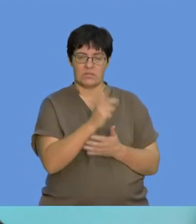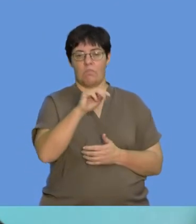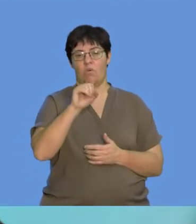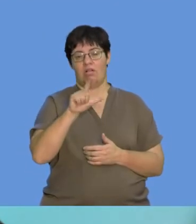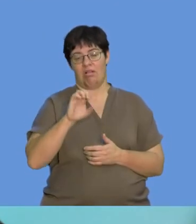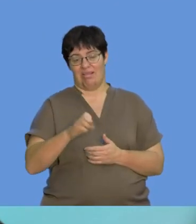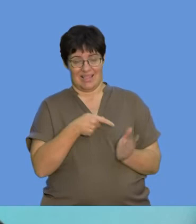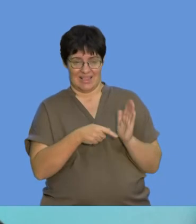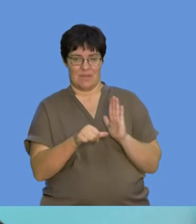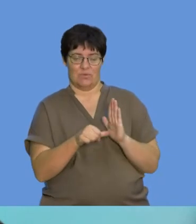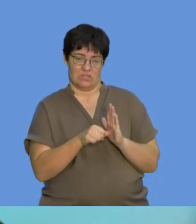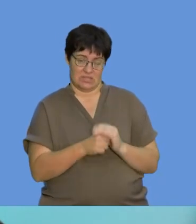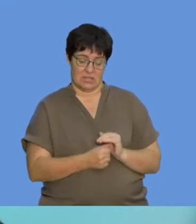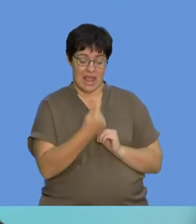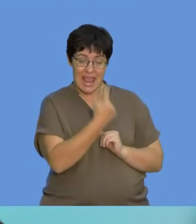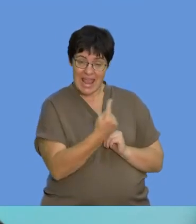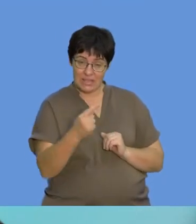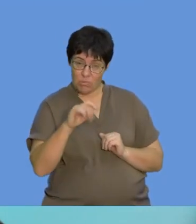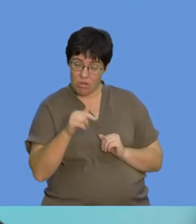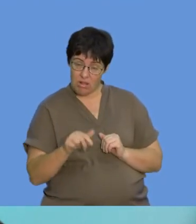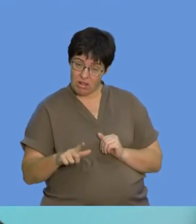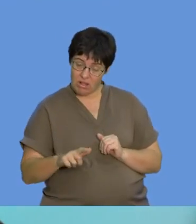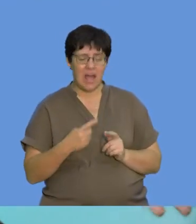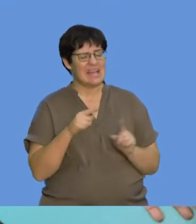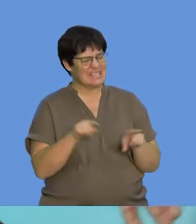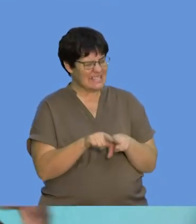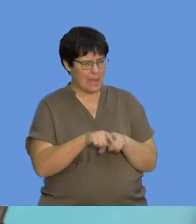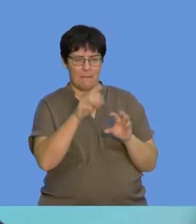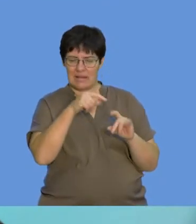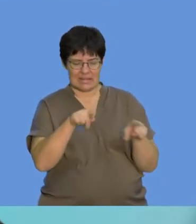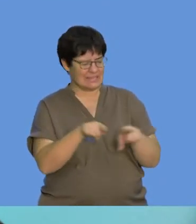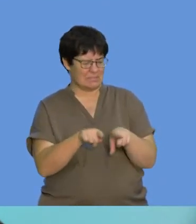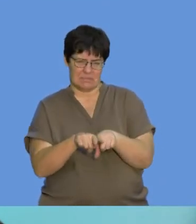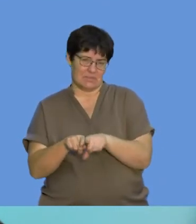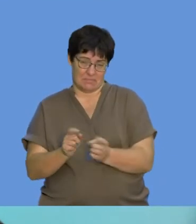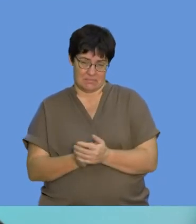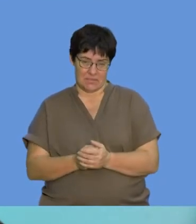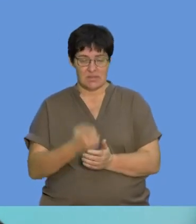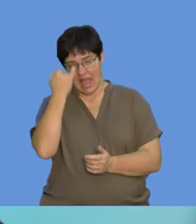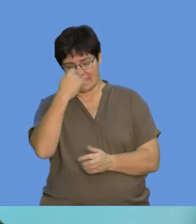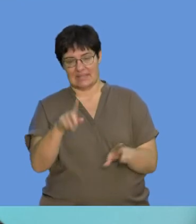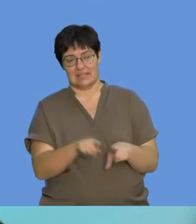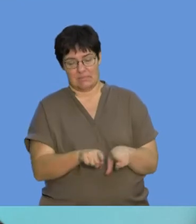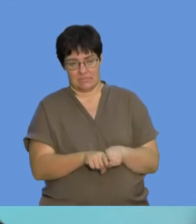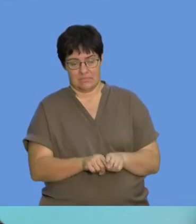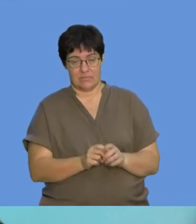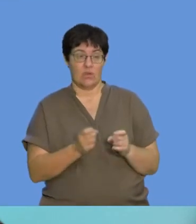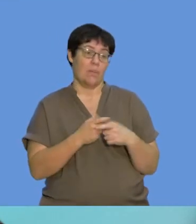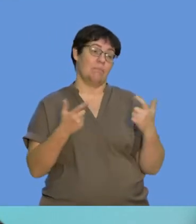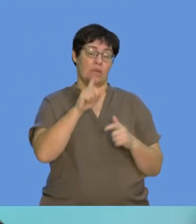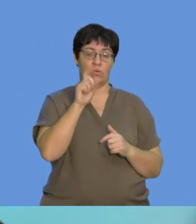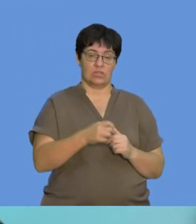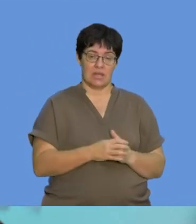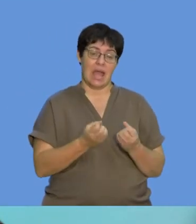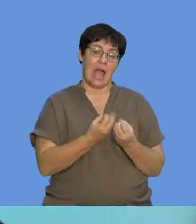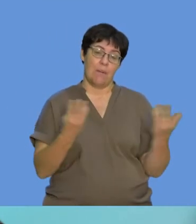Okay, so and each mole contains the same number of particles. So that's the main idea. So in the big question of how